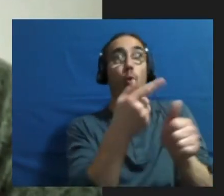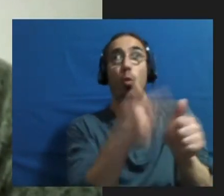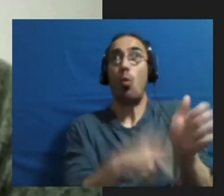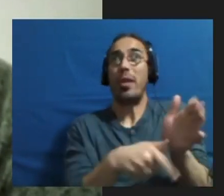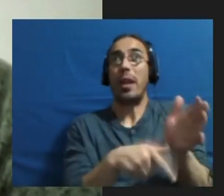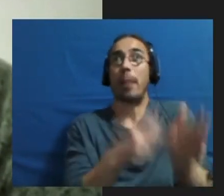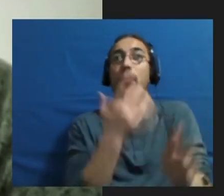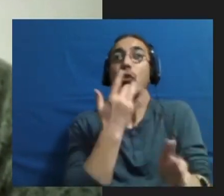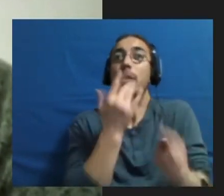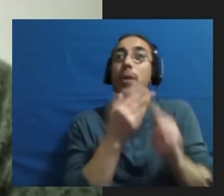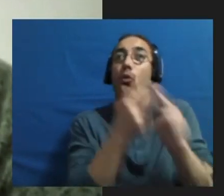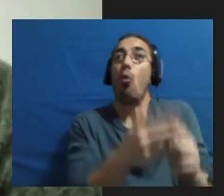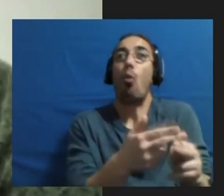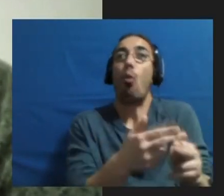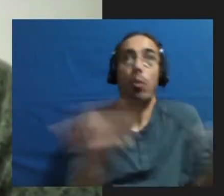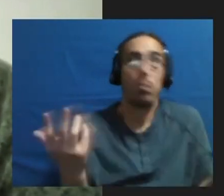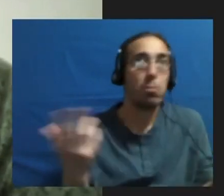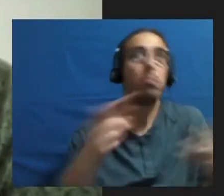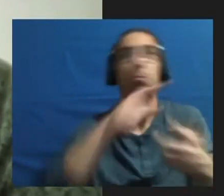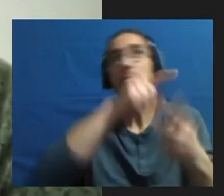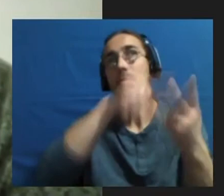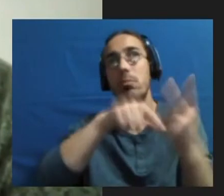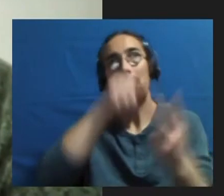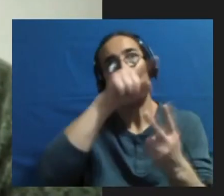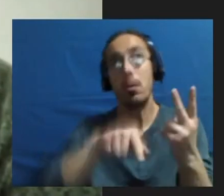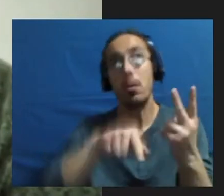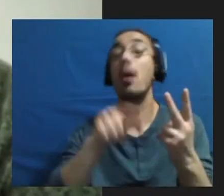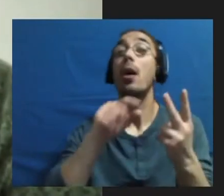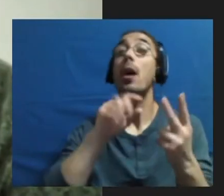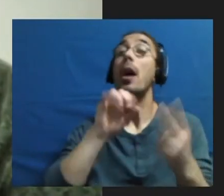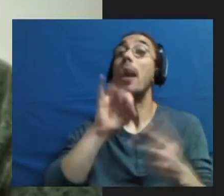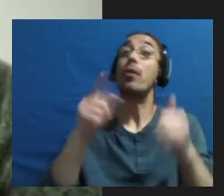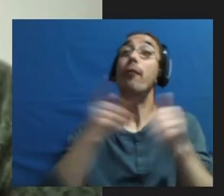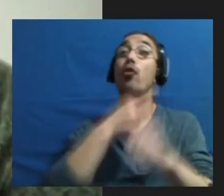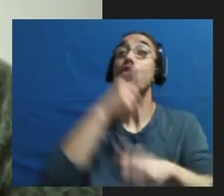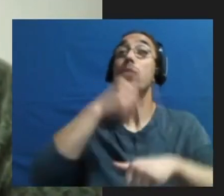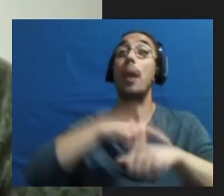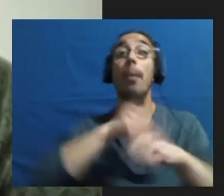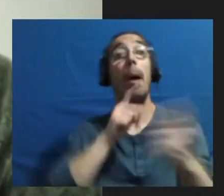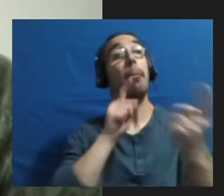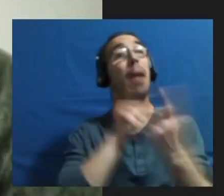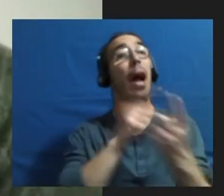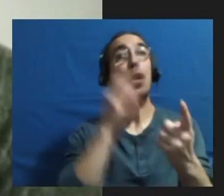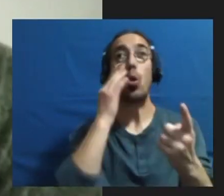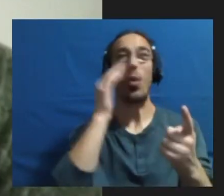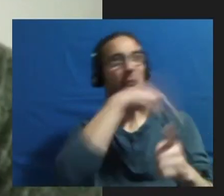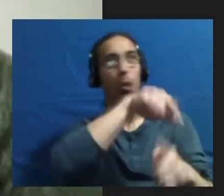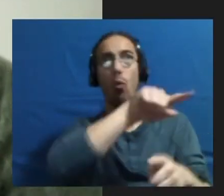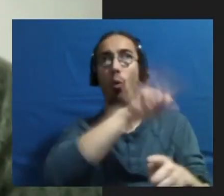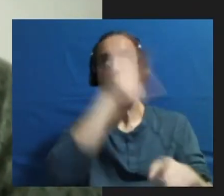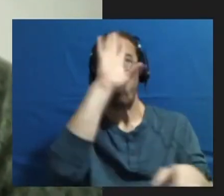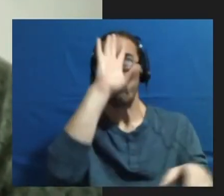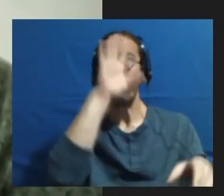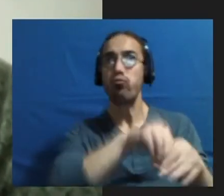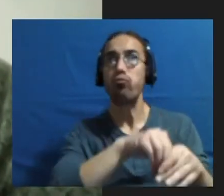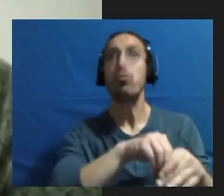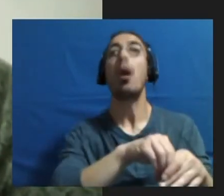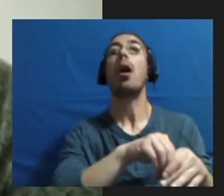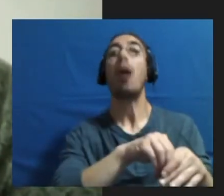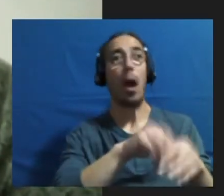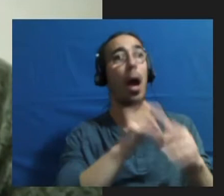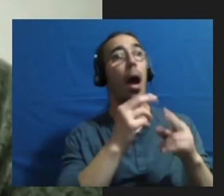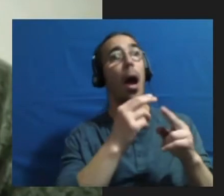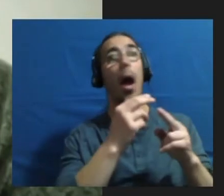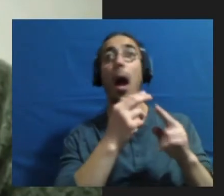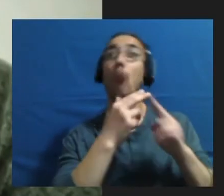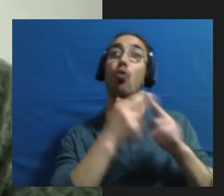um, if I ever meet someone for the first time and I know they're autistic, I'm going to refer to them as